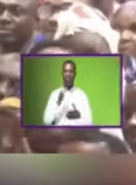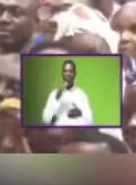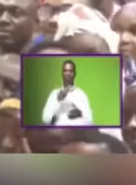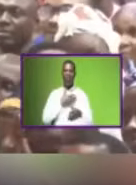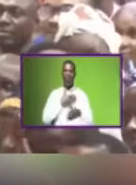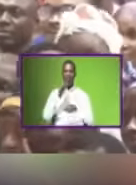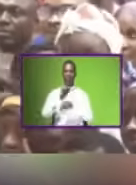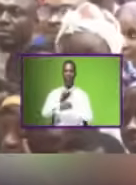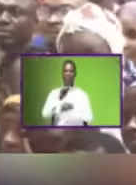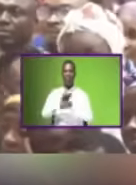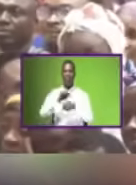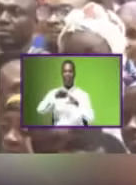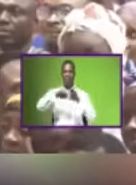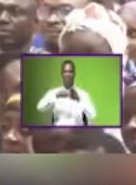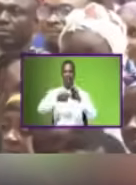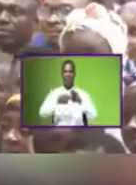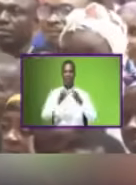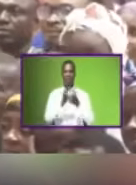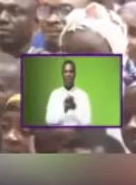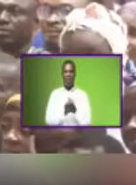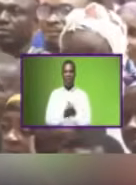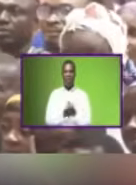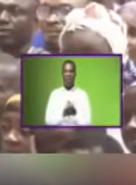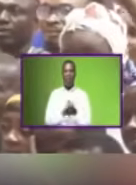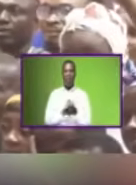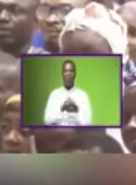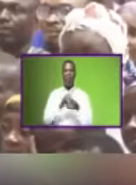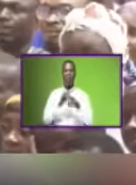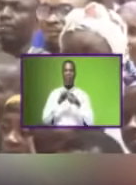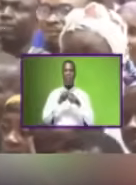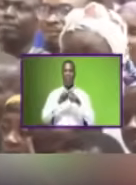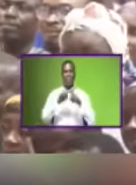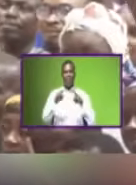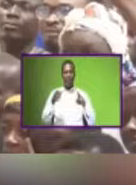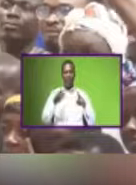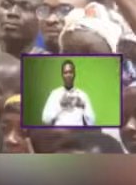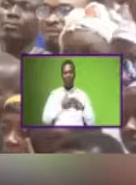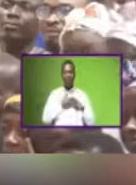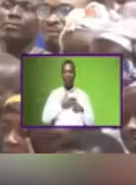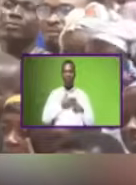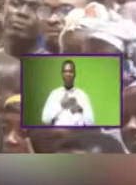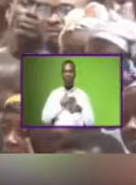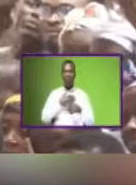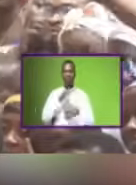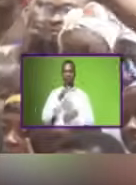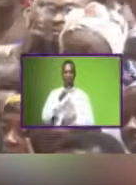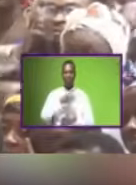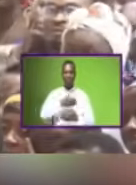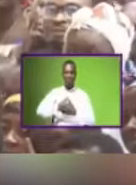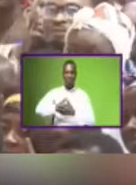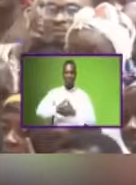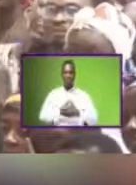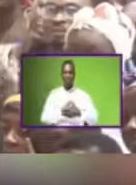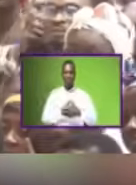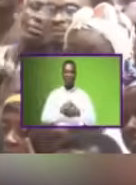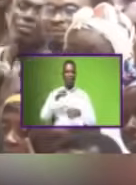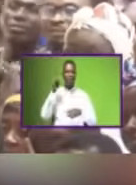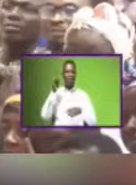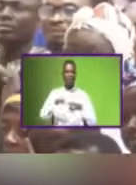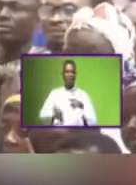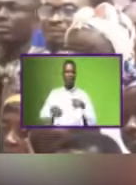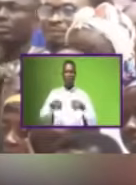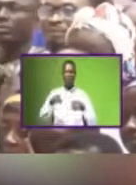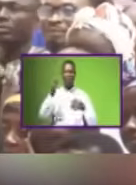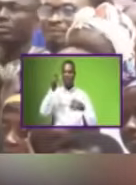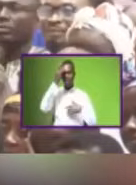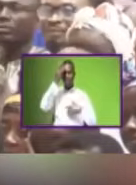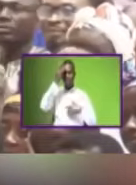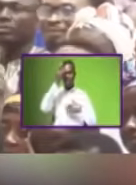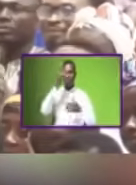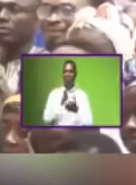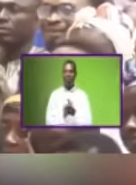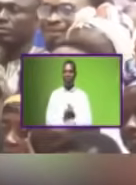Medwana sase na me ba ne de ne de me na wo ho kura ena me yesa me so watale na ho